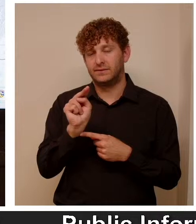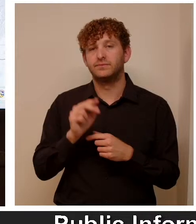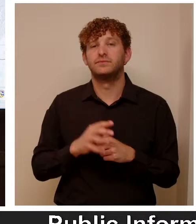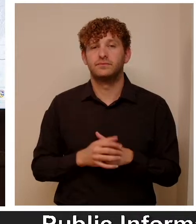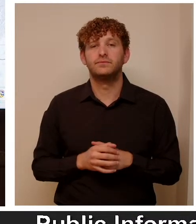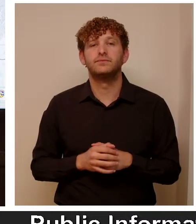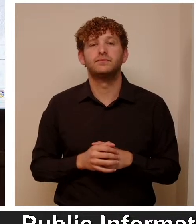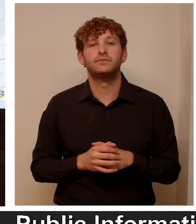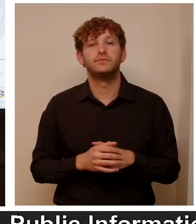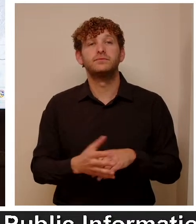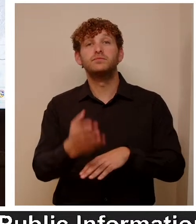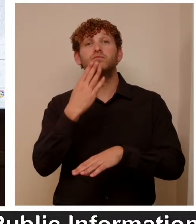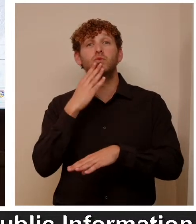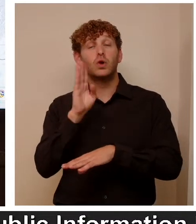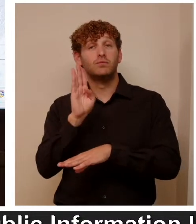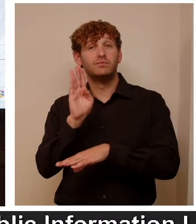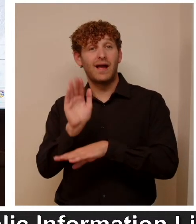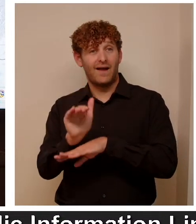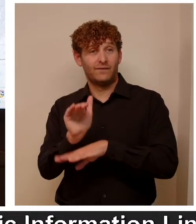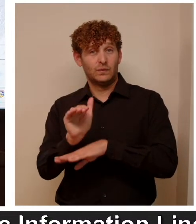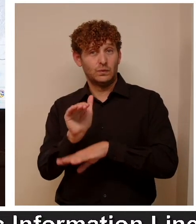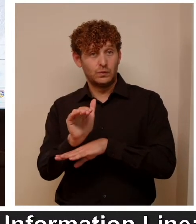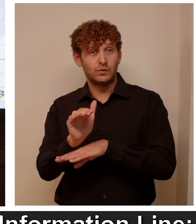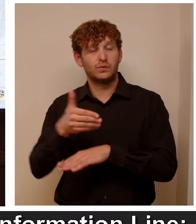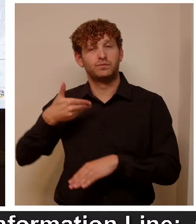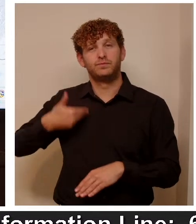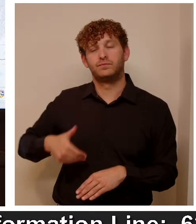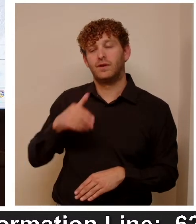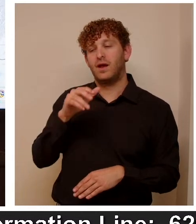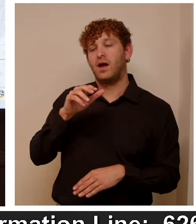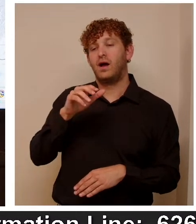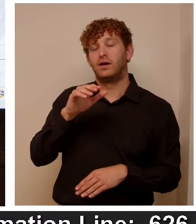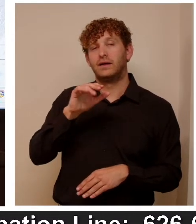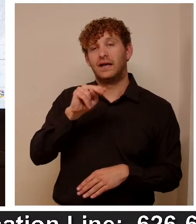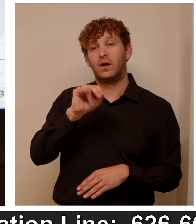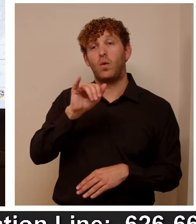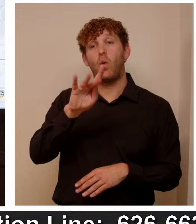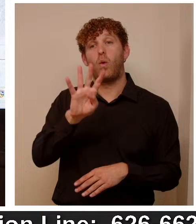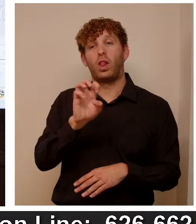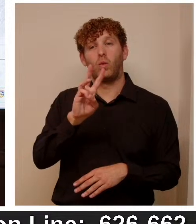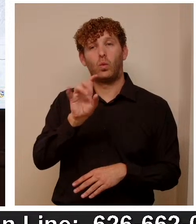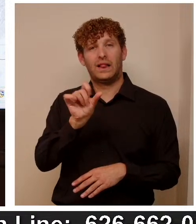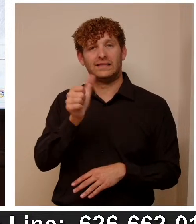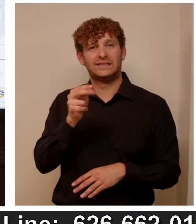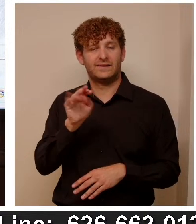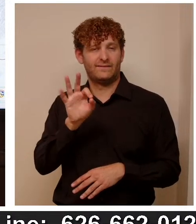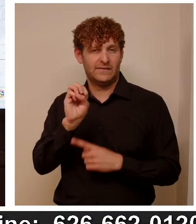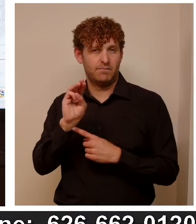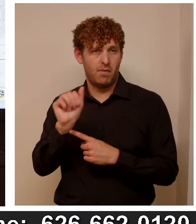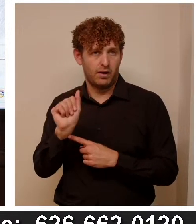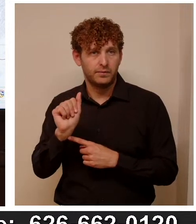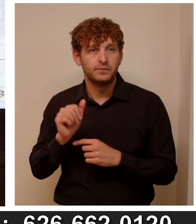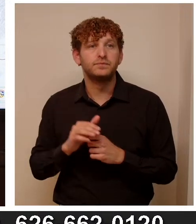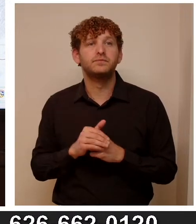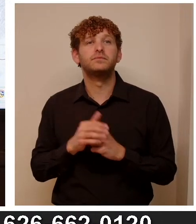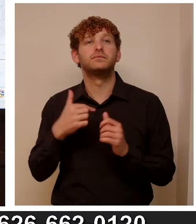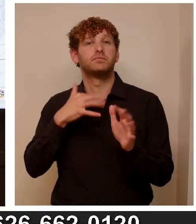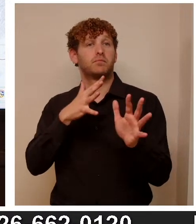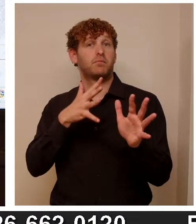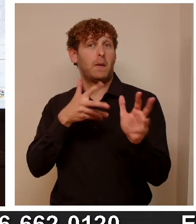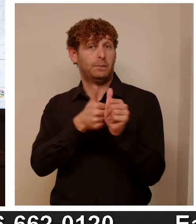Good afternoon, everyone. Nicole Wilson, FEMA Public Affairs Specialist. Going to start the update with